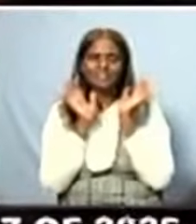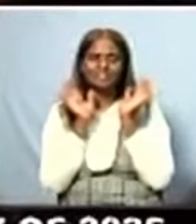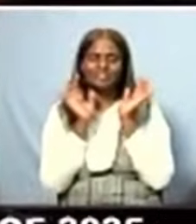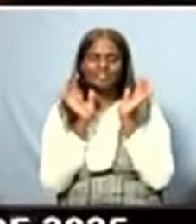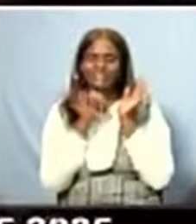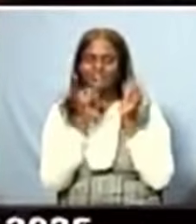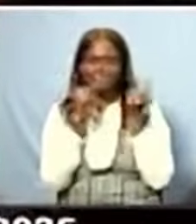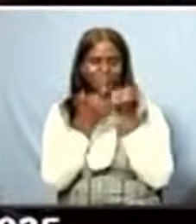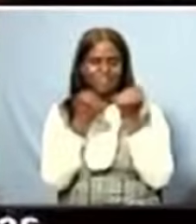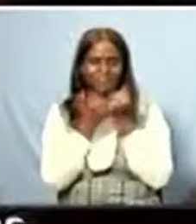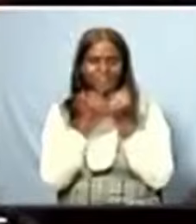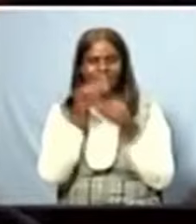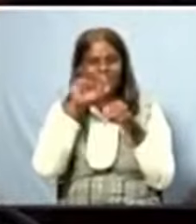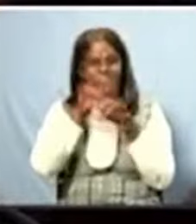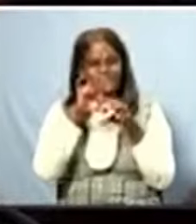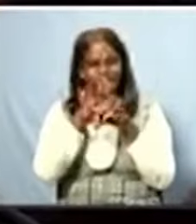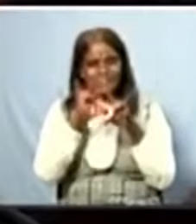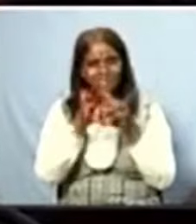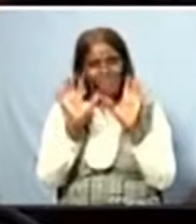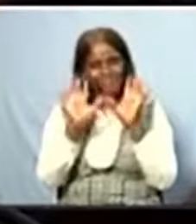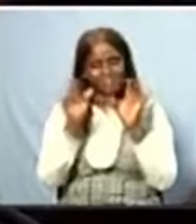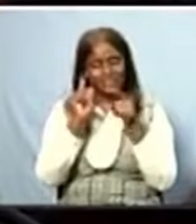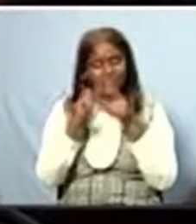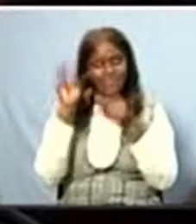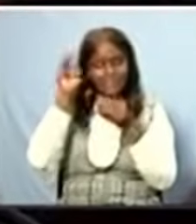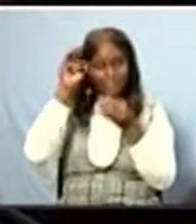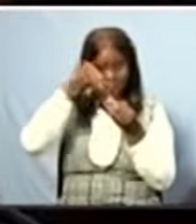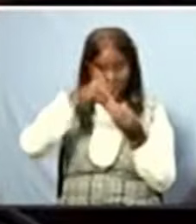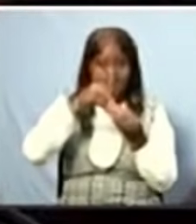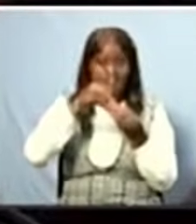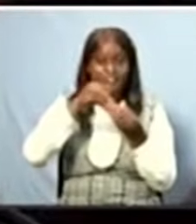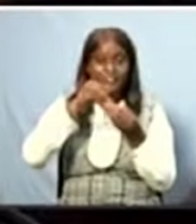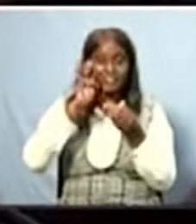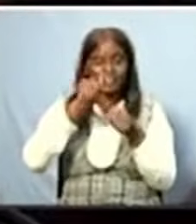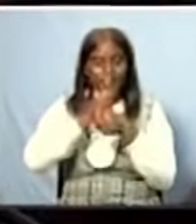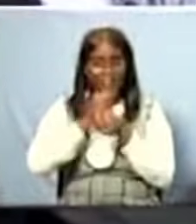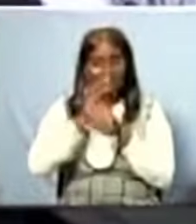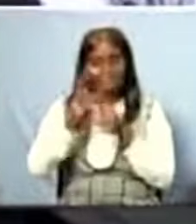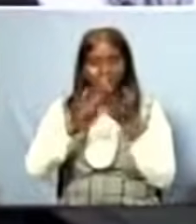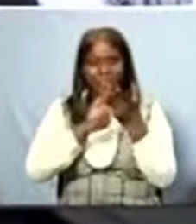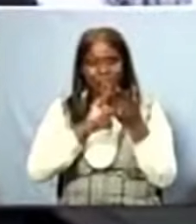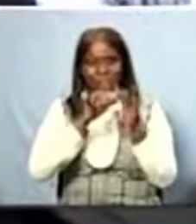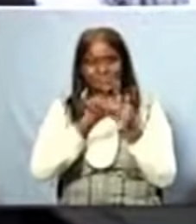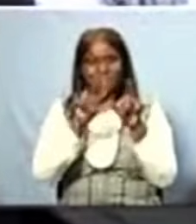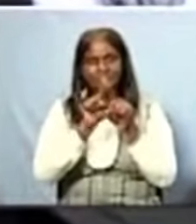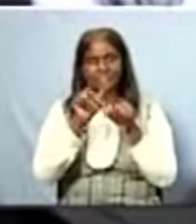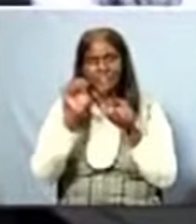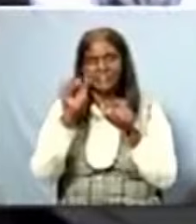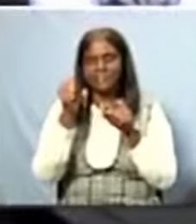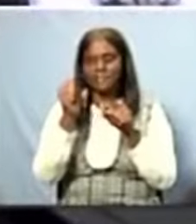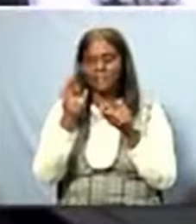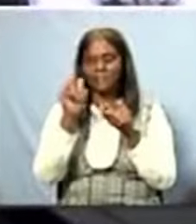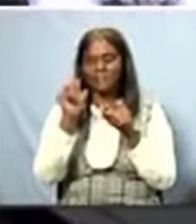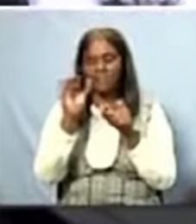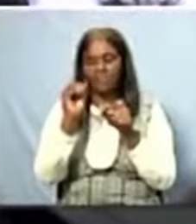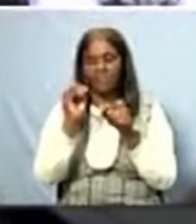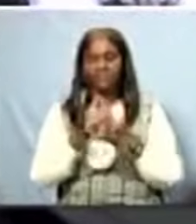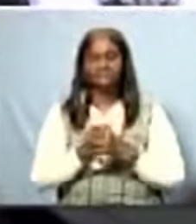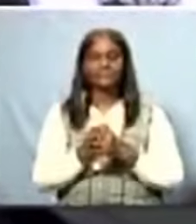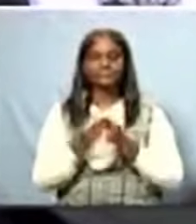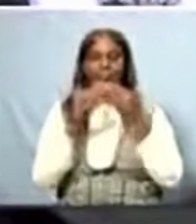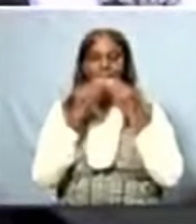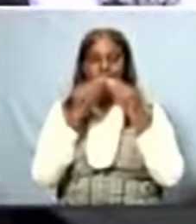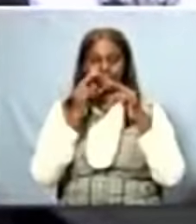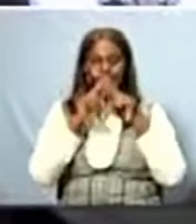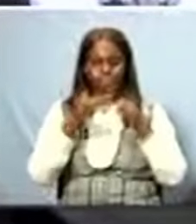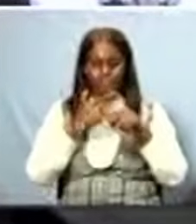the ballot, but they'll add, they'll make their submission on that. Honorable Sabah. I think, Chair,